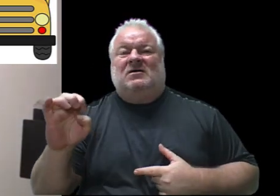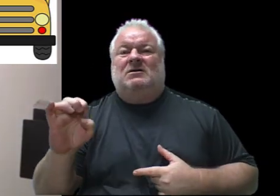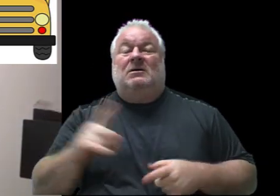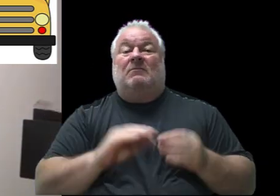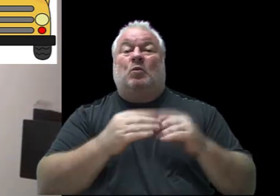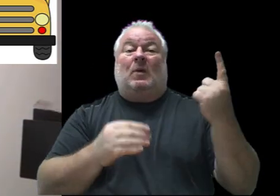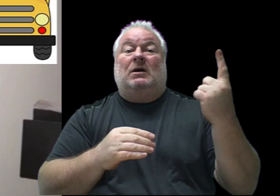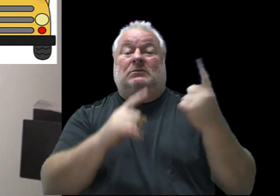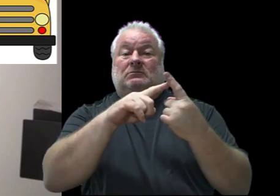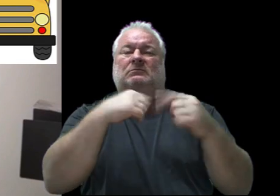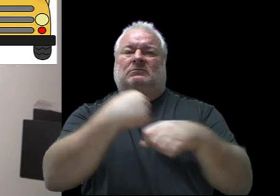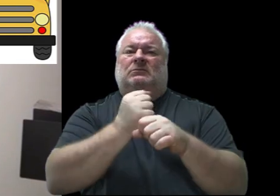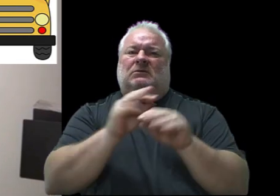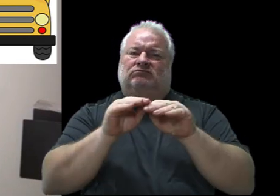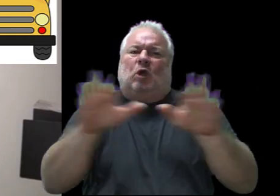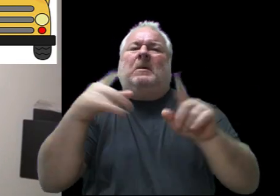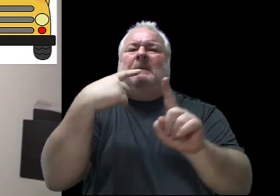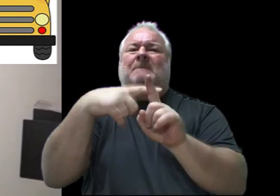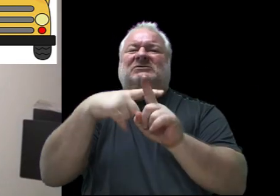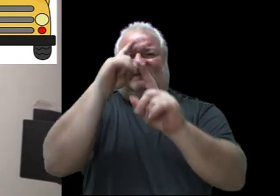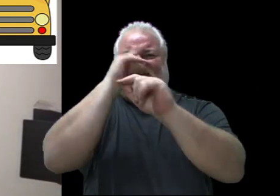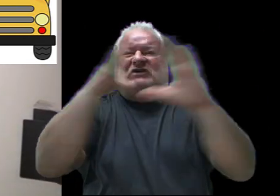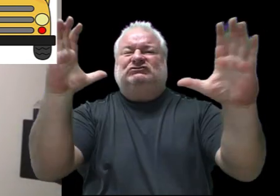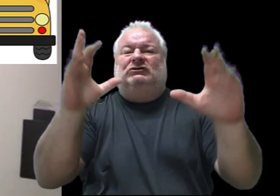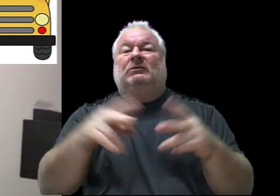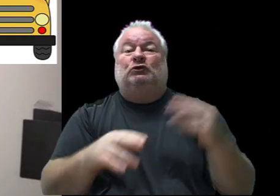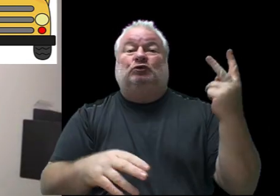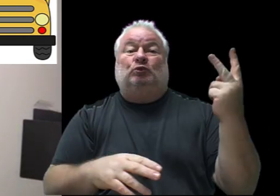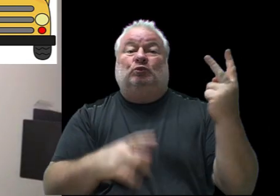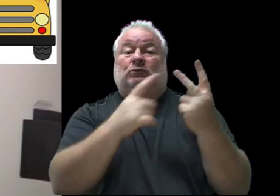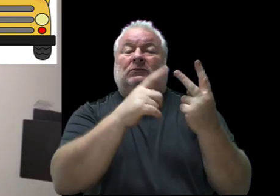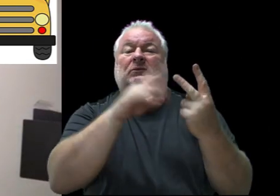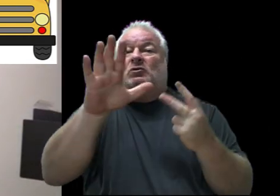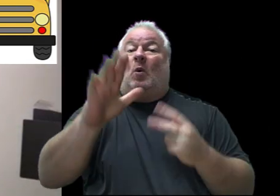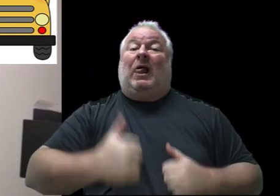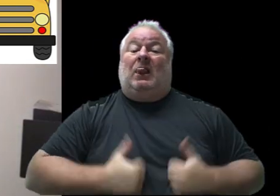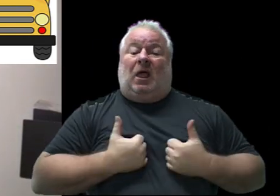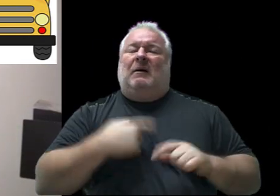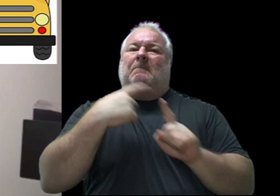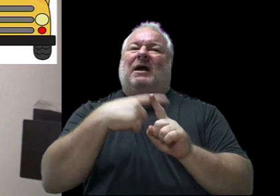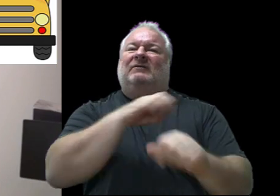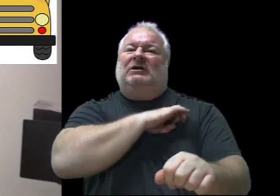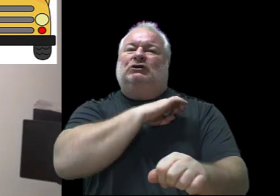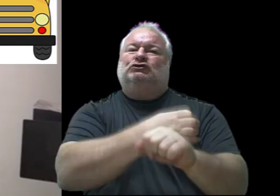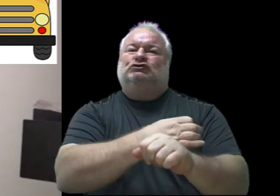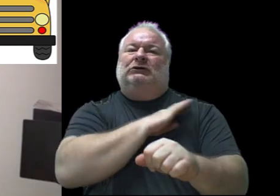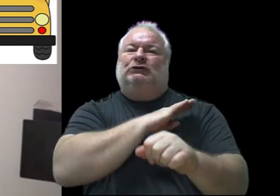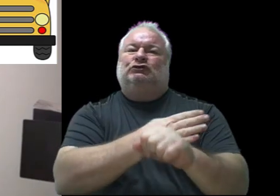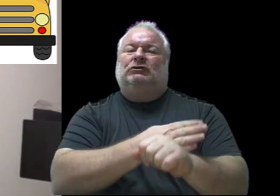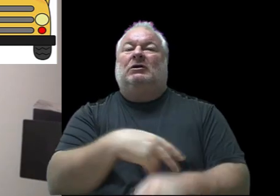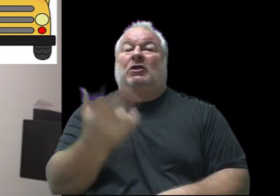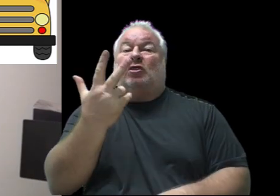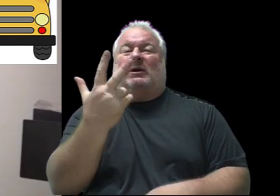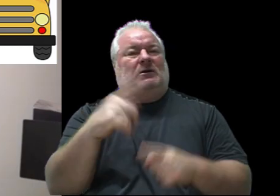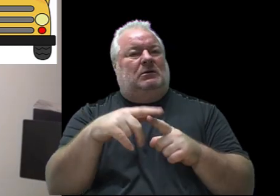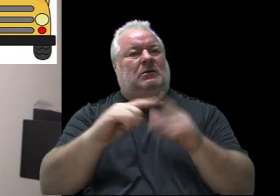1, create a positive vision. Number 2, fuel your life with positive energy. Number 3,